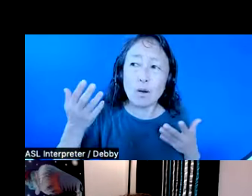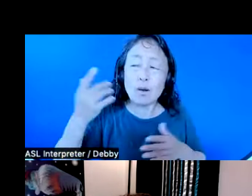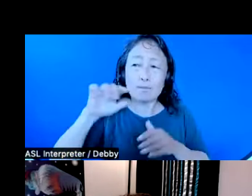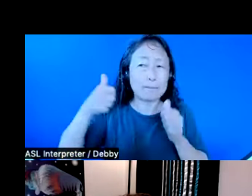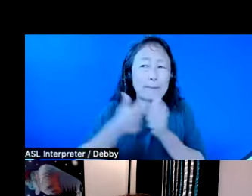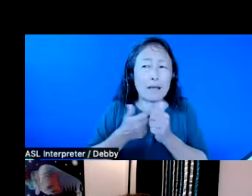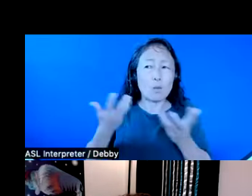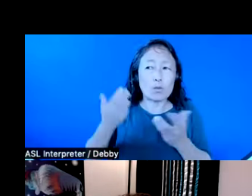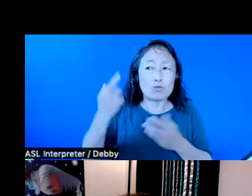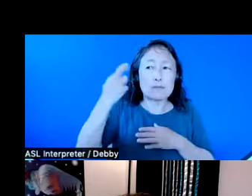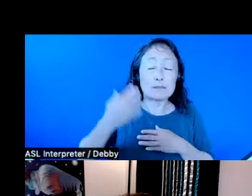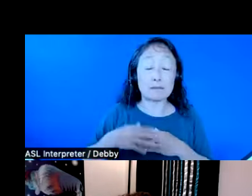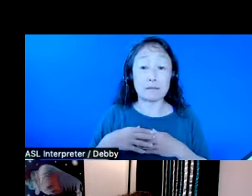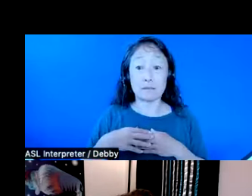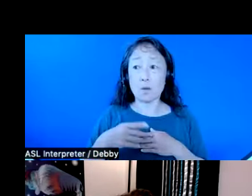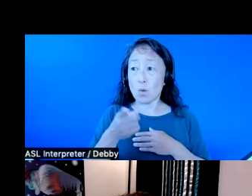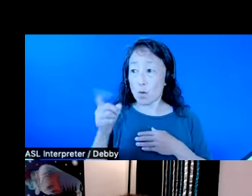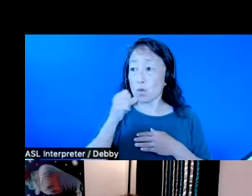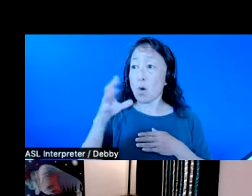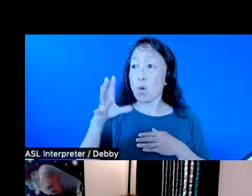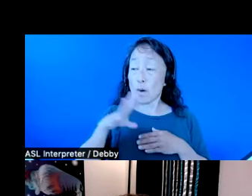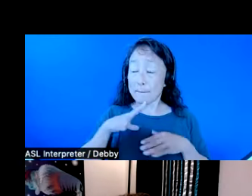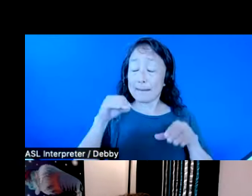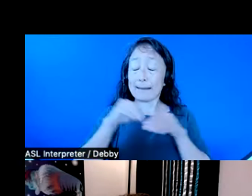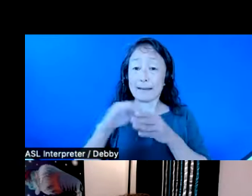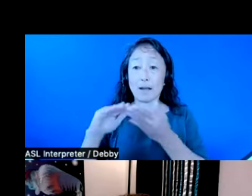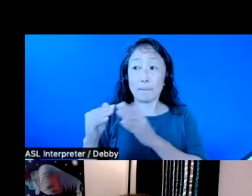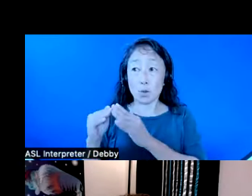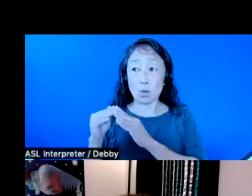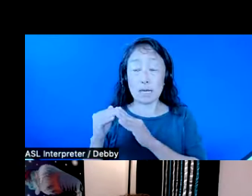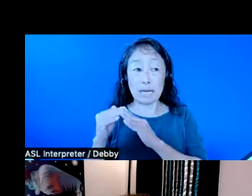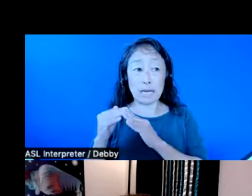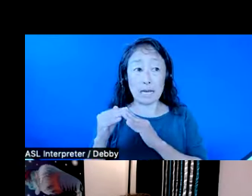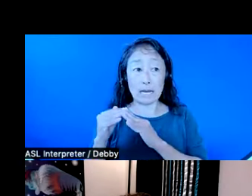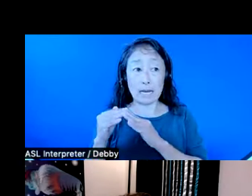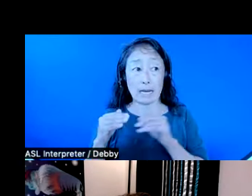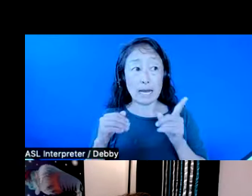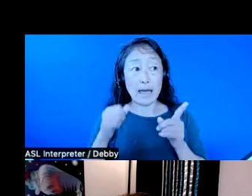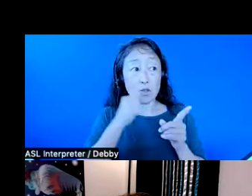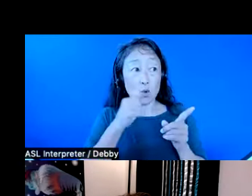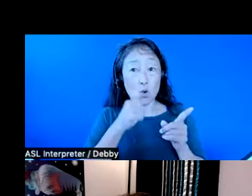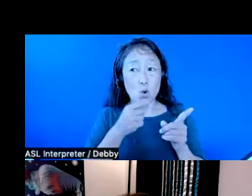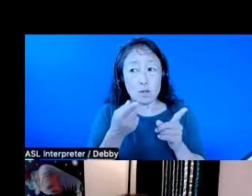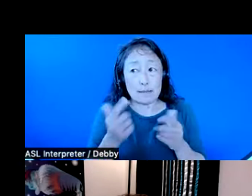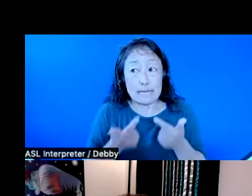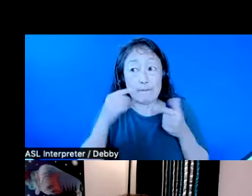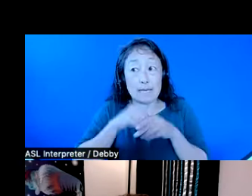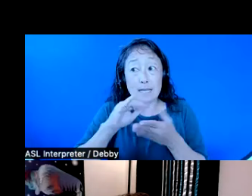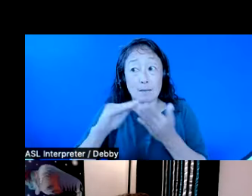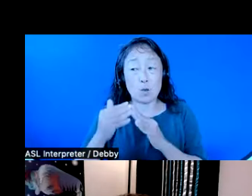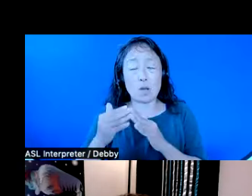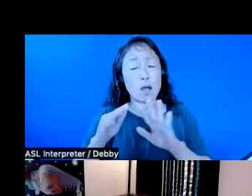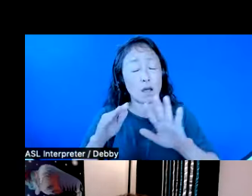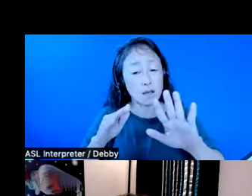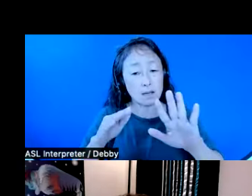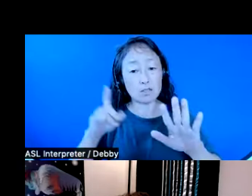the community that are moms in the community the girl is living in. And I said, the emphasis should be on why is